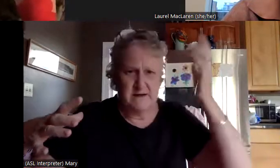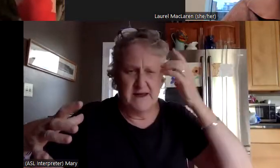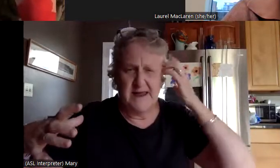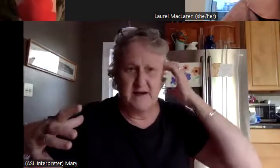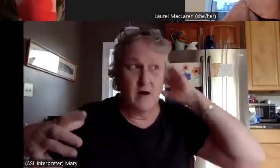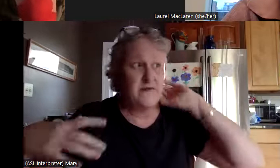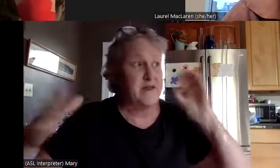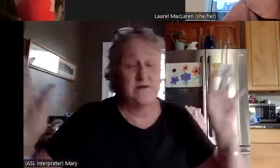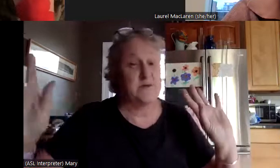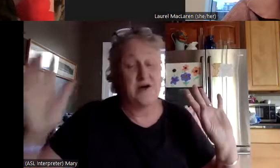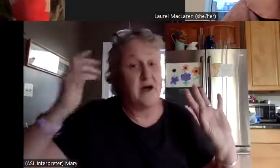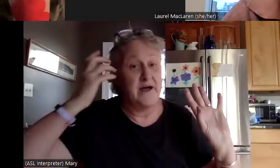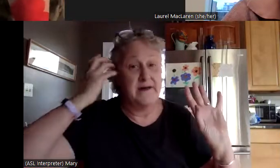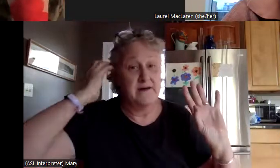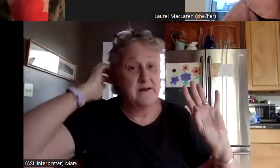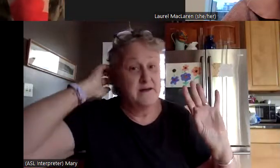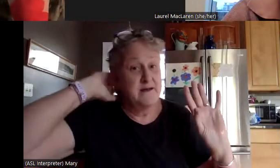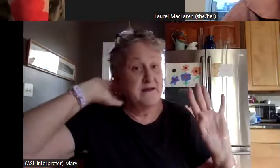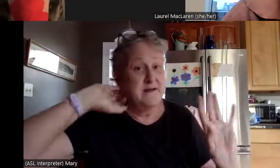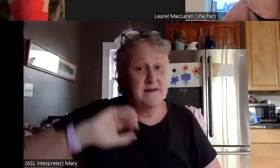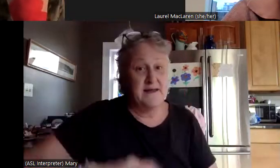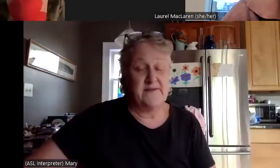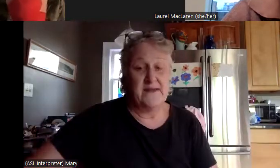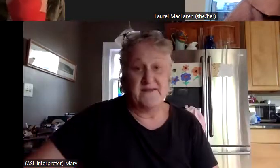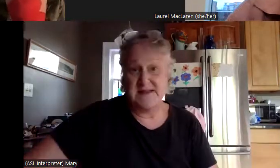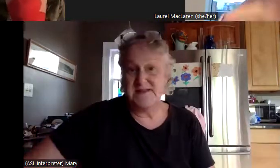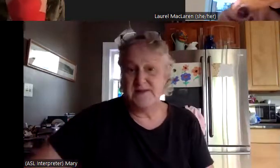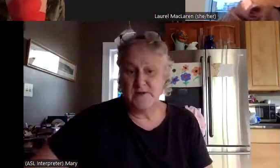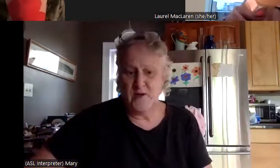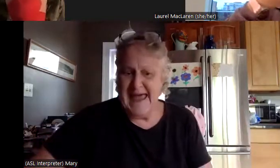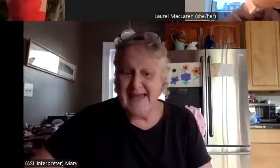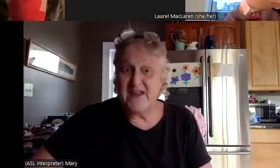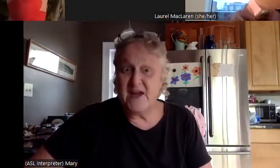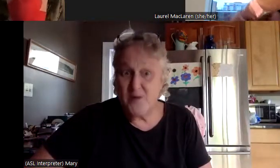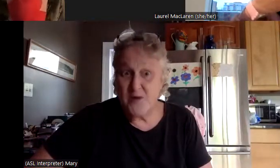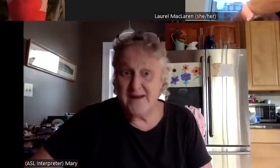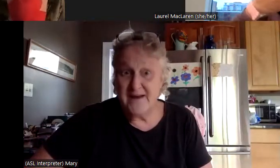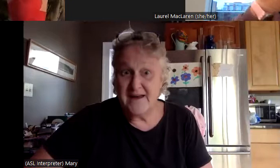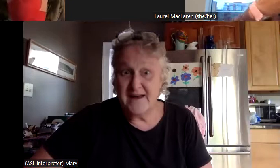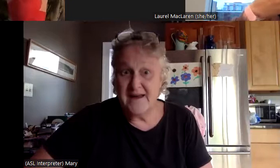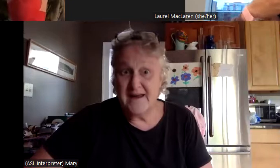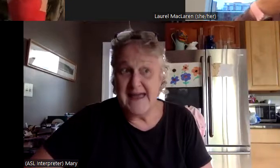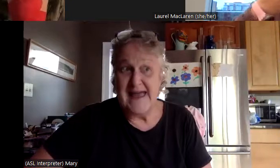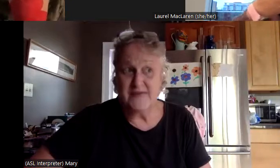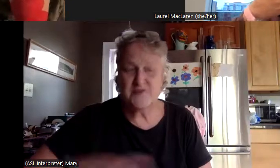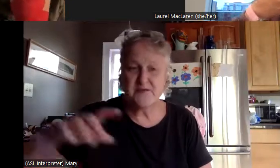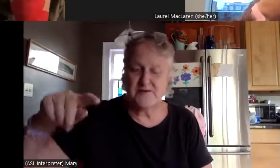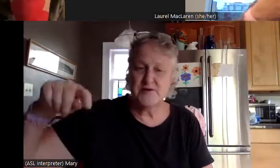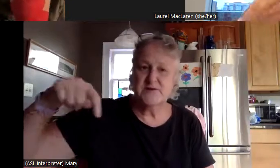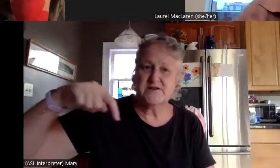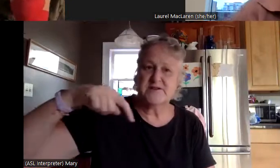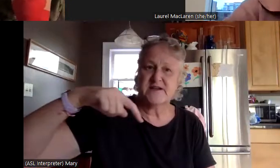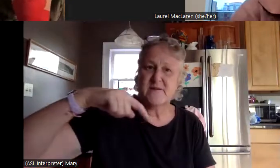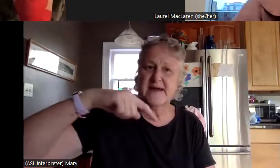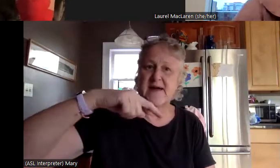10, and all the other ones were gone. And then these two, and the other one, after the